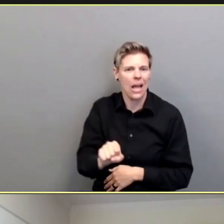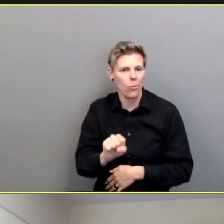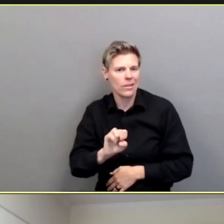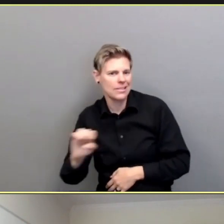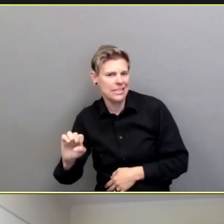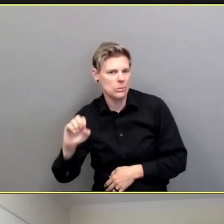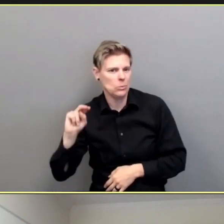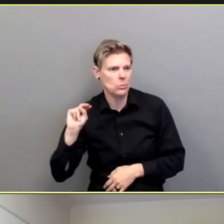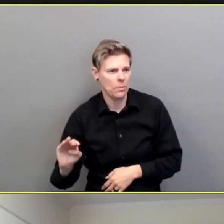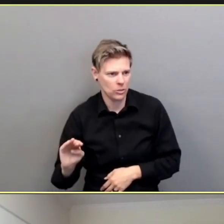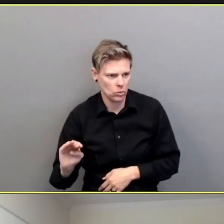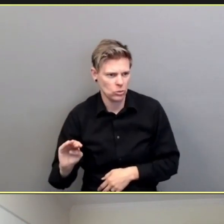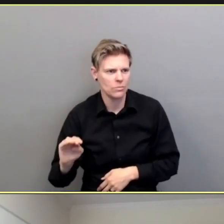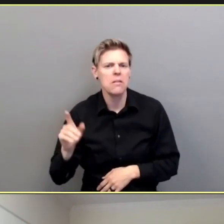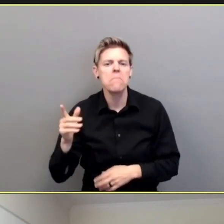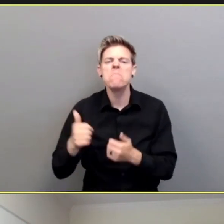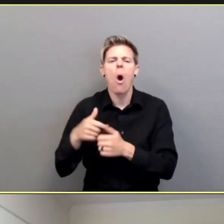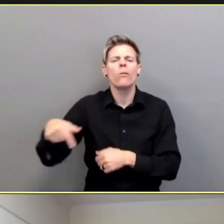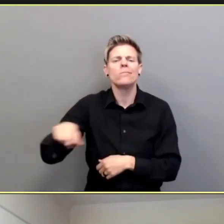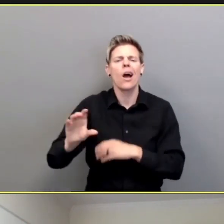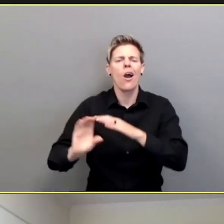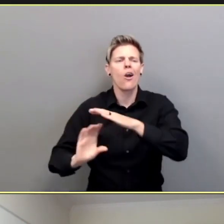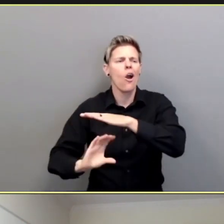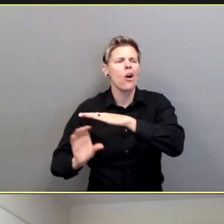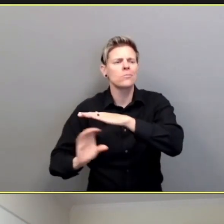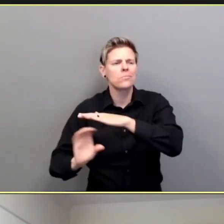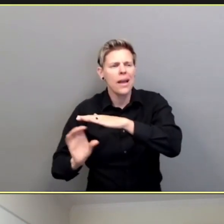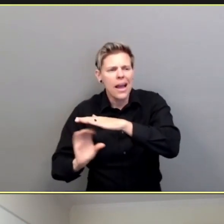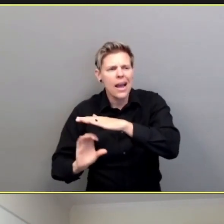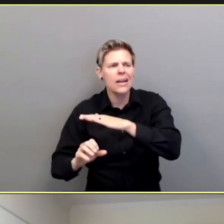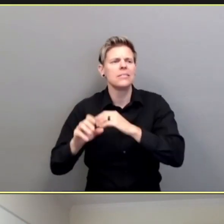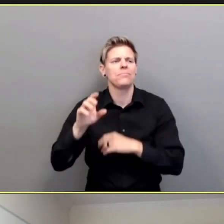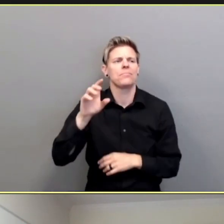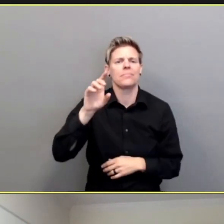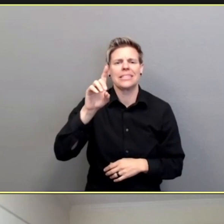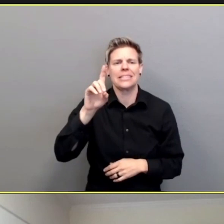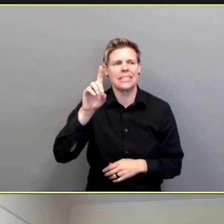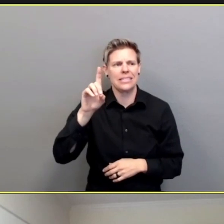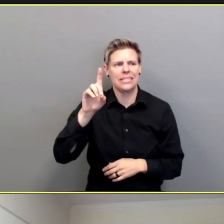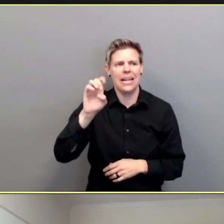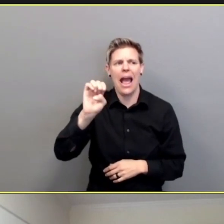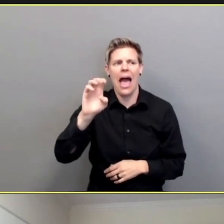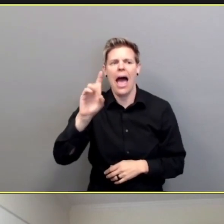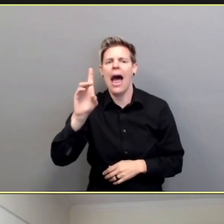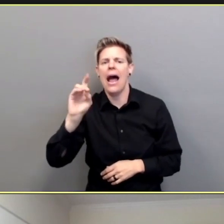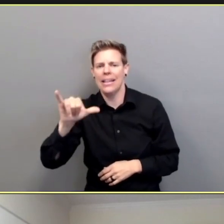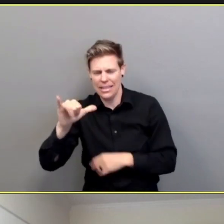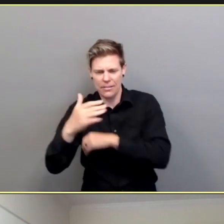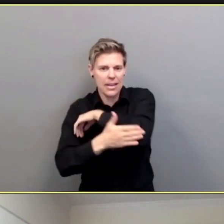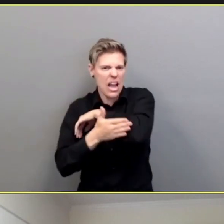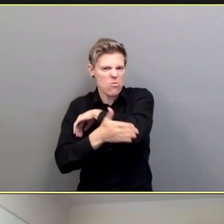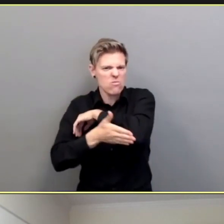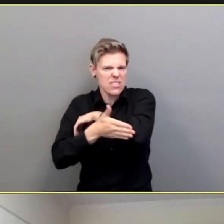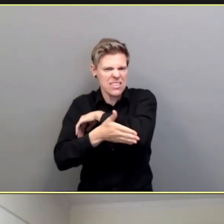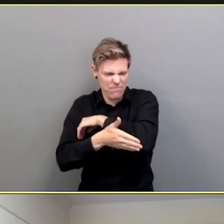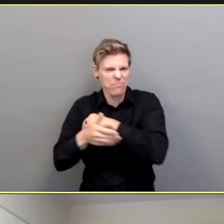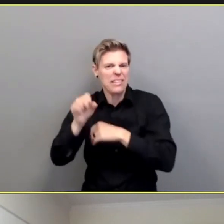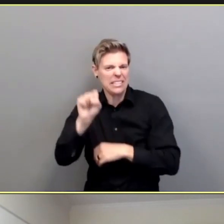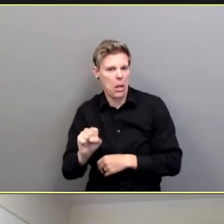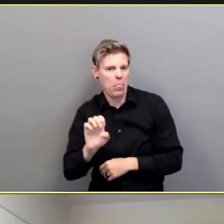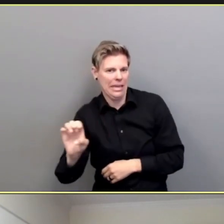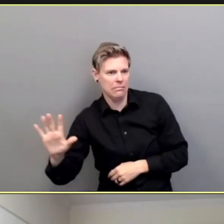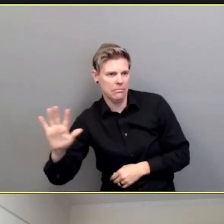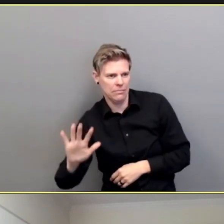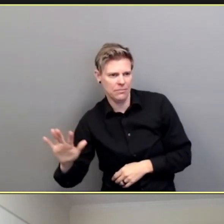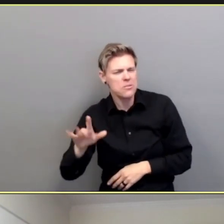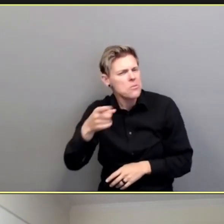Carlsbad, Kern, Argus, and Eddy County, and I was wondering if you all could maybe address,